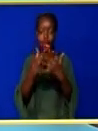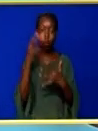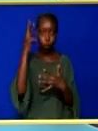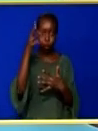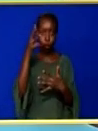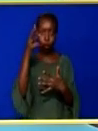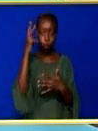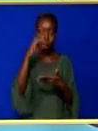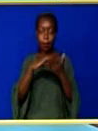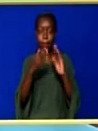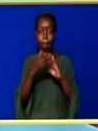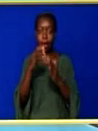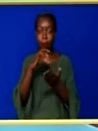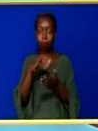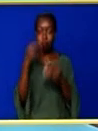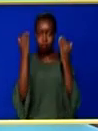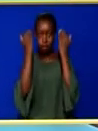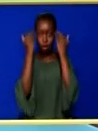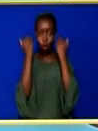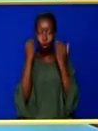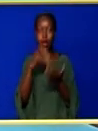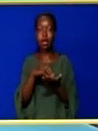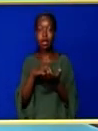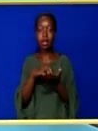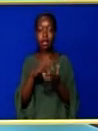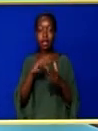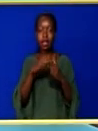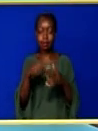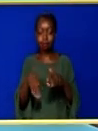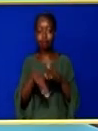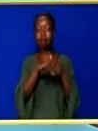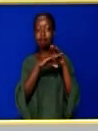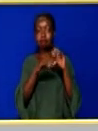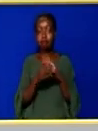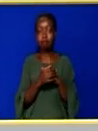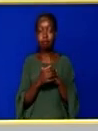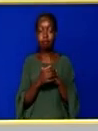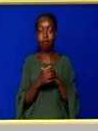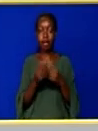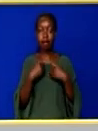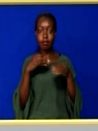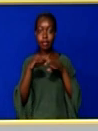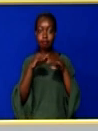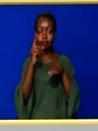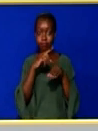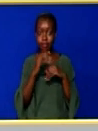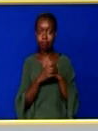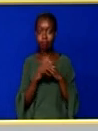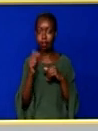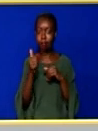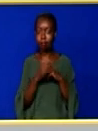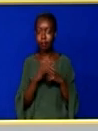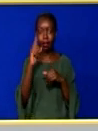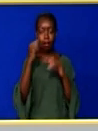an non-citizen. An non-citizen. Yeah. Let's go to the second one. This one we've already explained. At first we